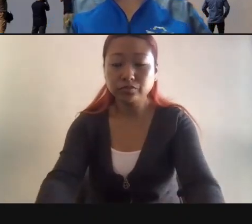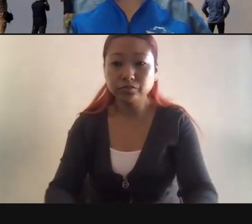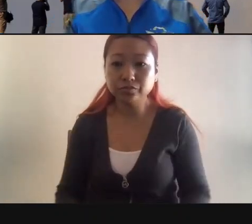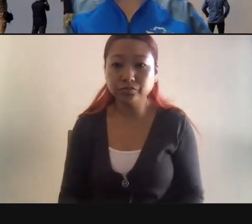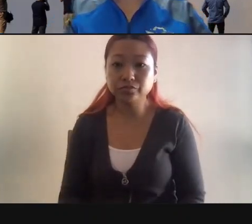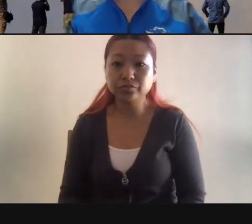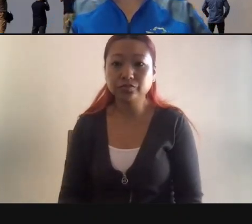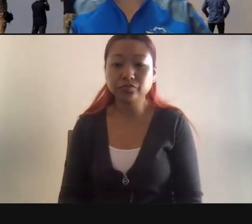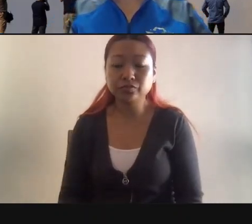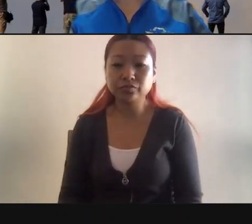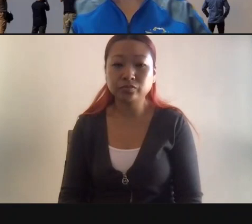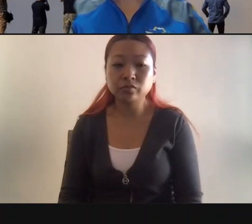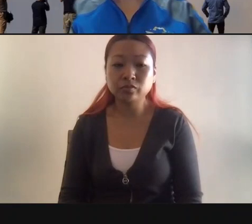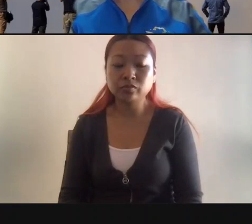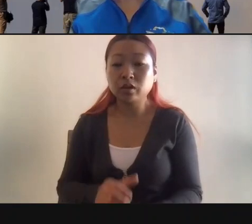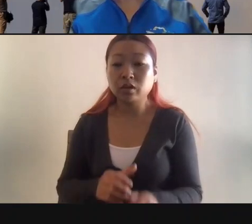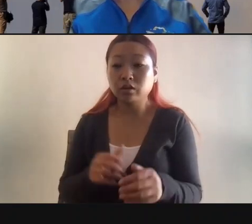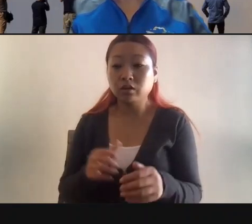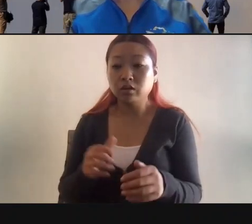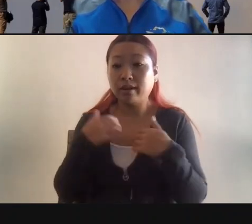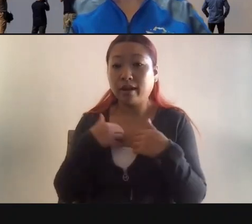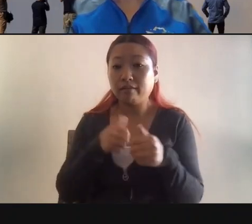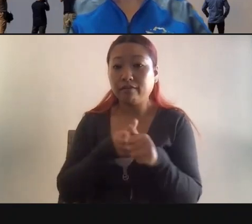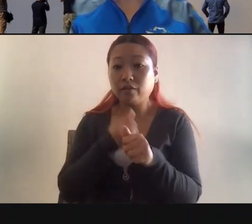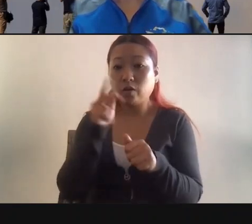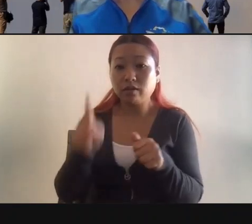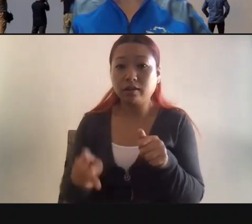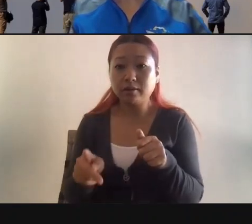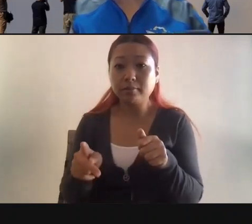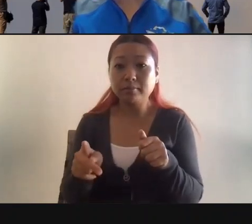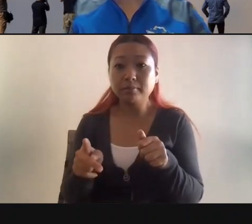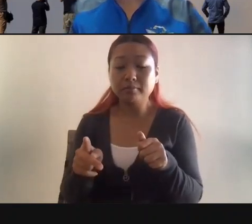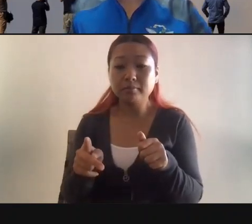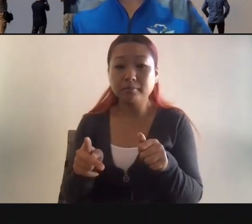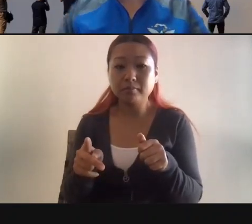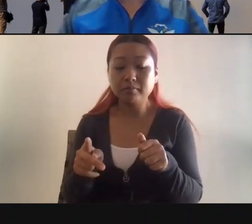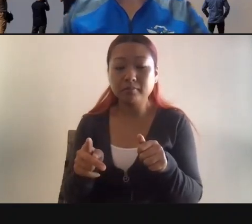As a follow-up to that,